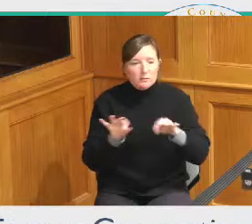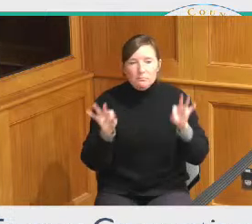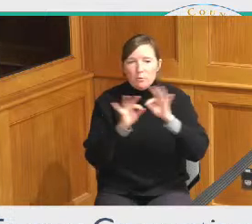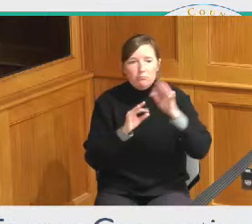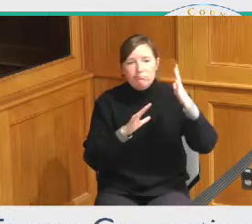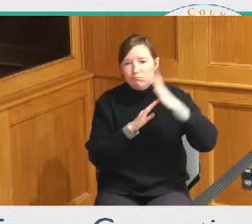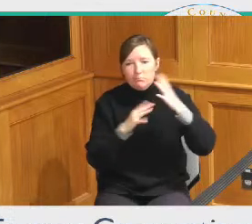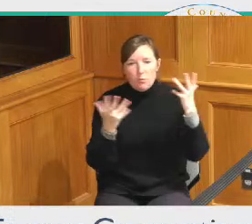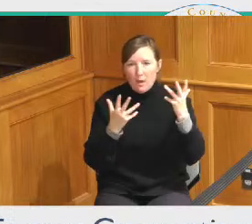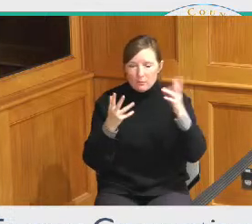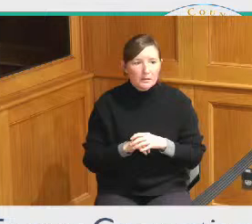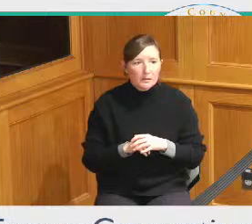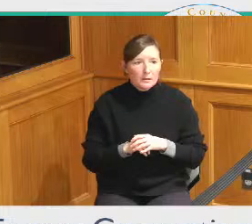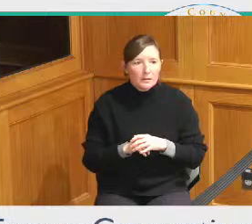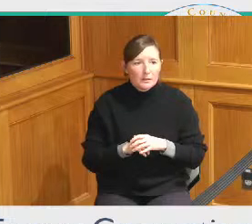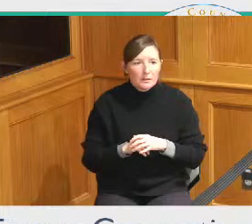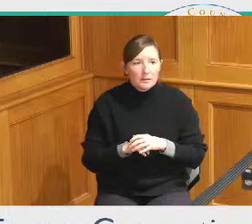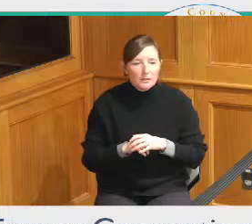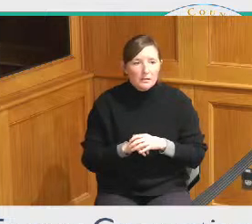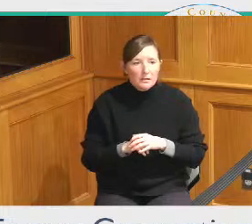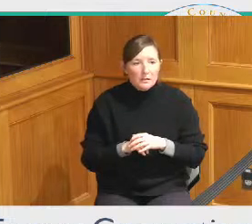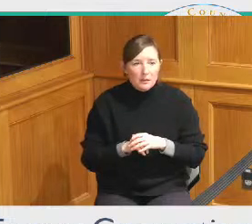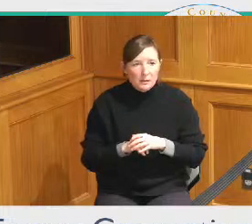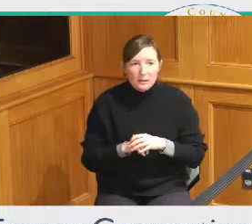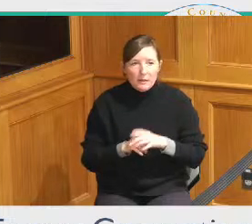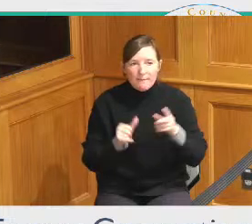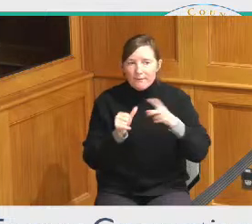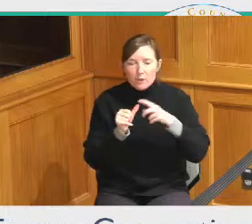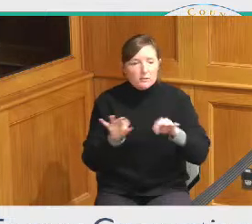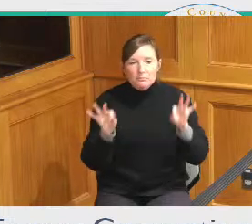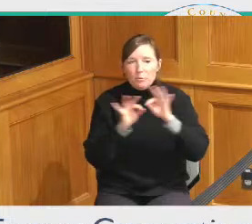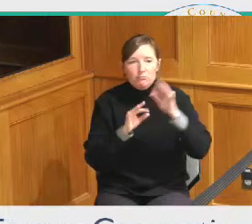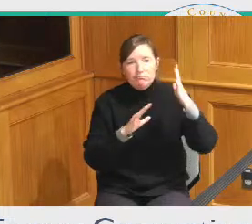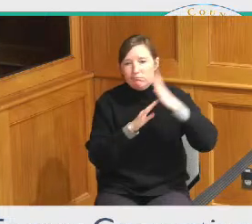foremost, we're talking about